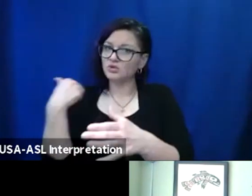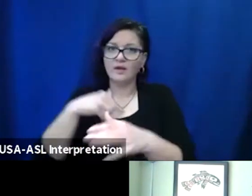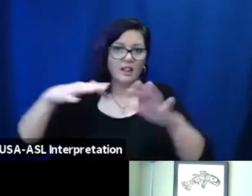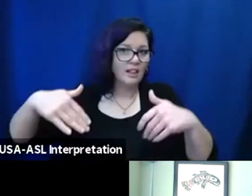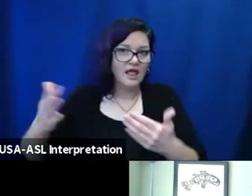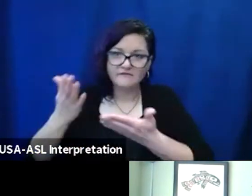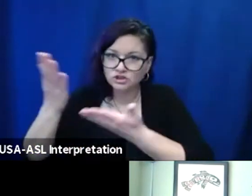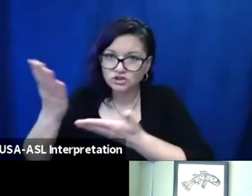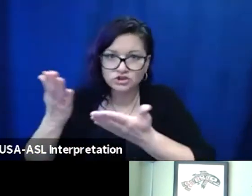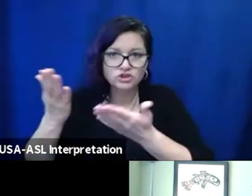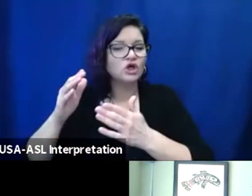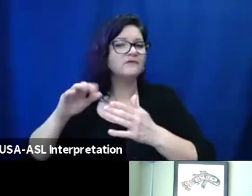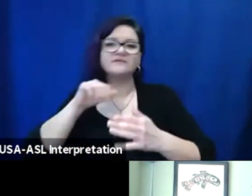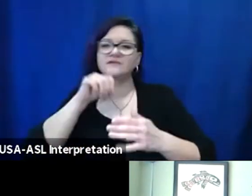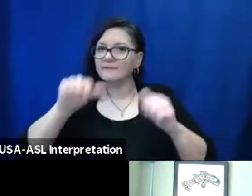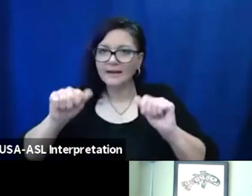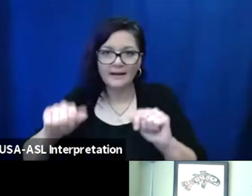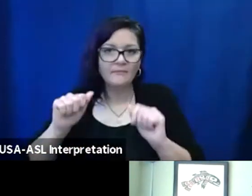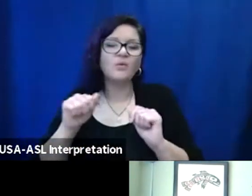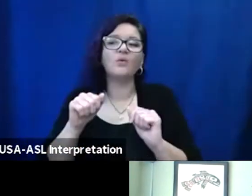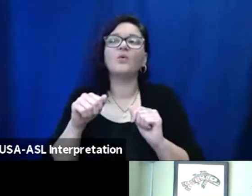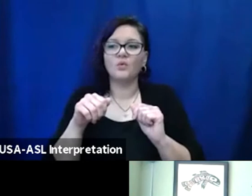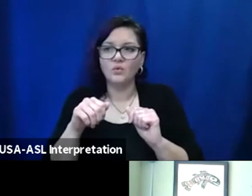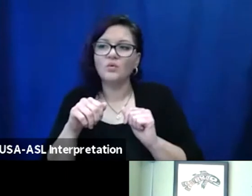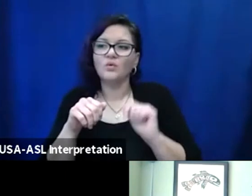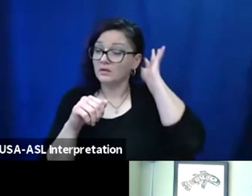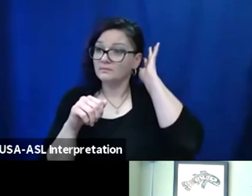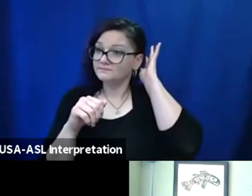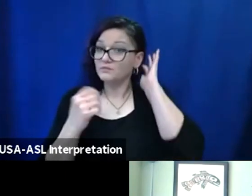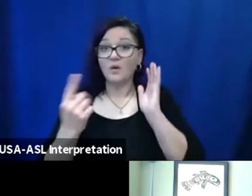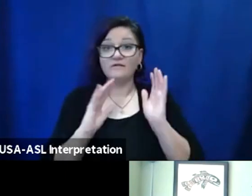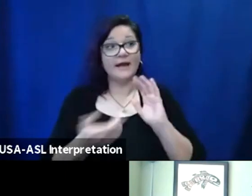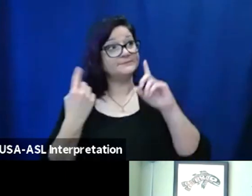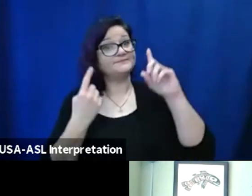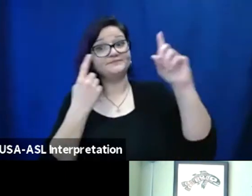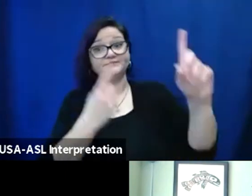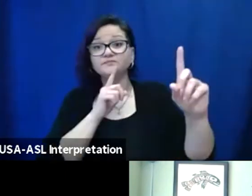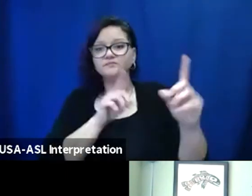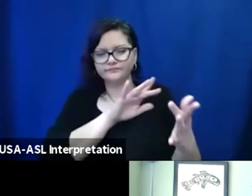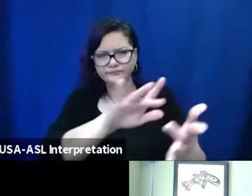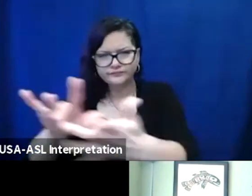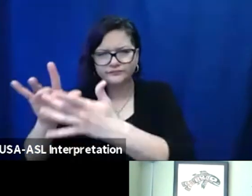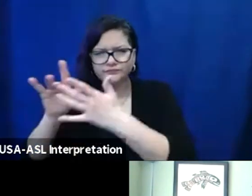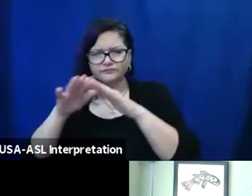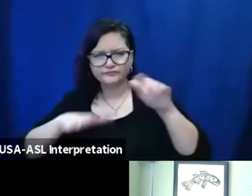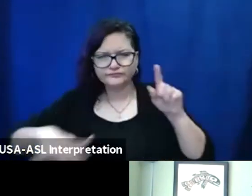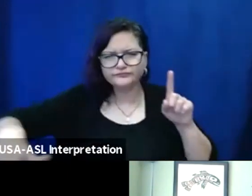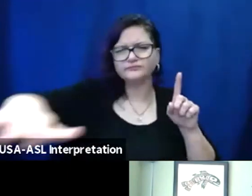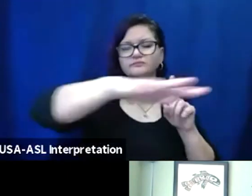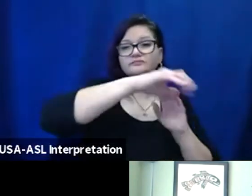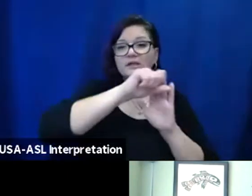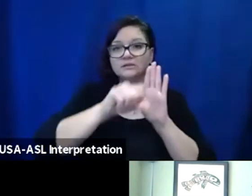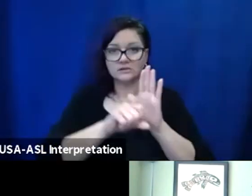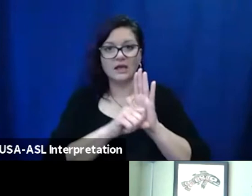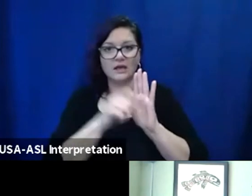serve. And that's one of our missions, is to reach out statewide to populations that